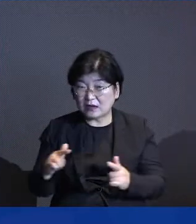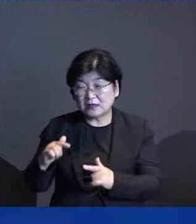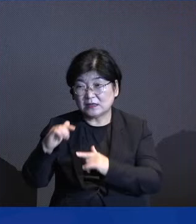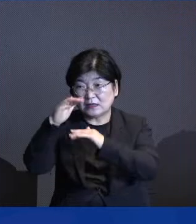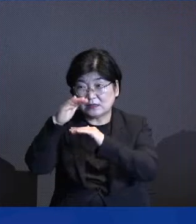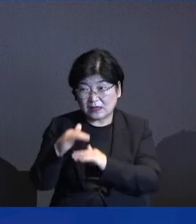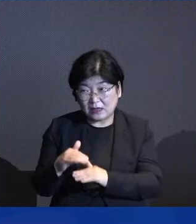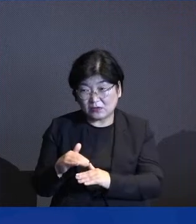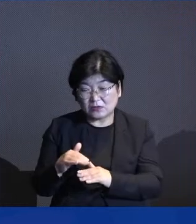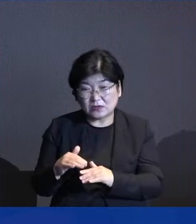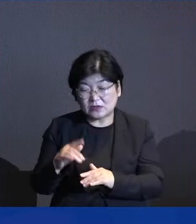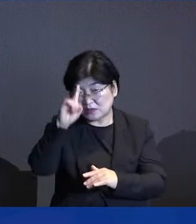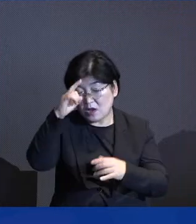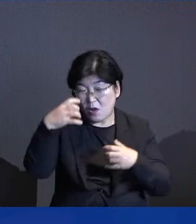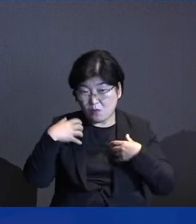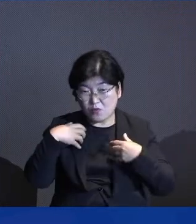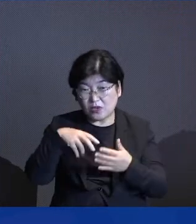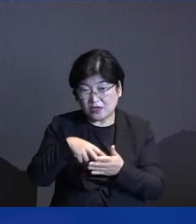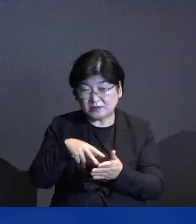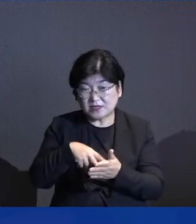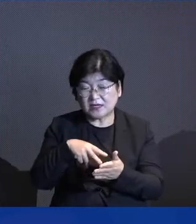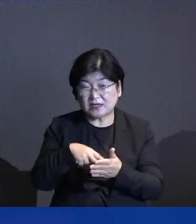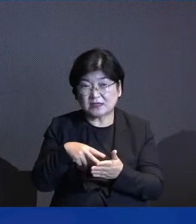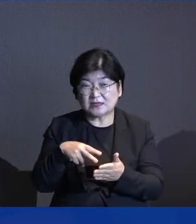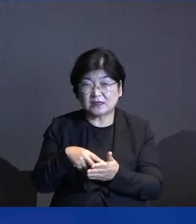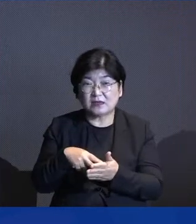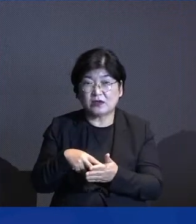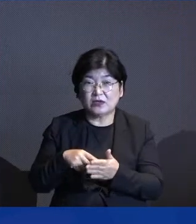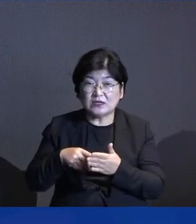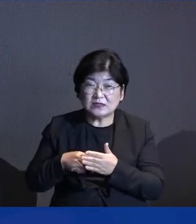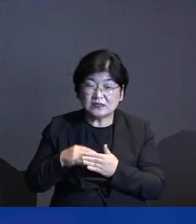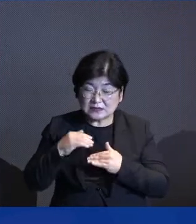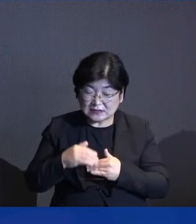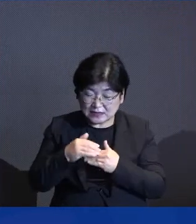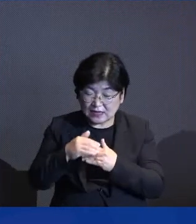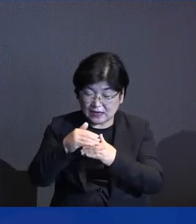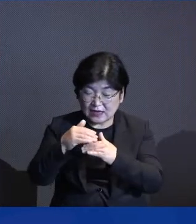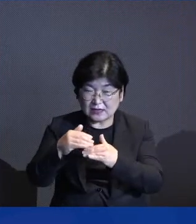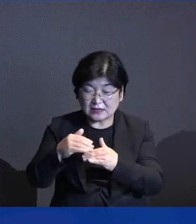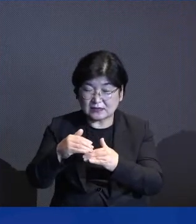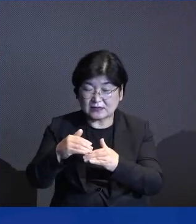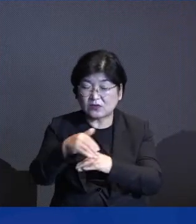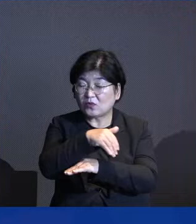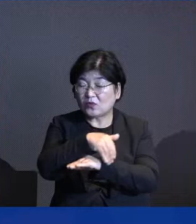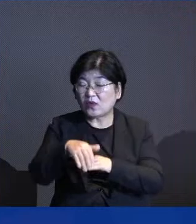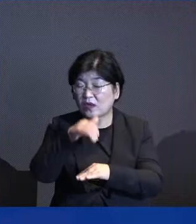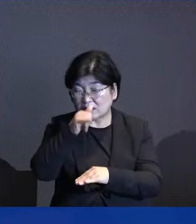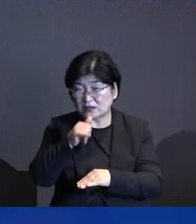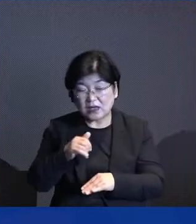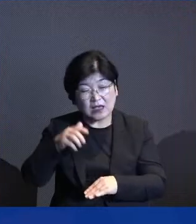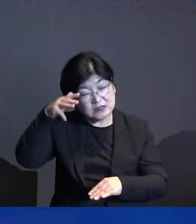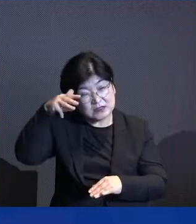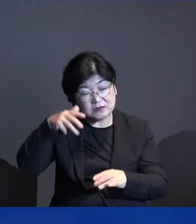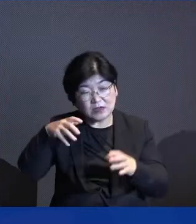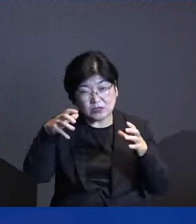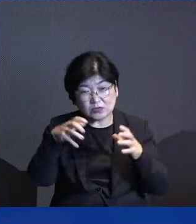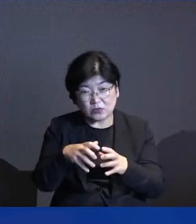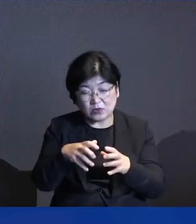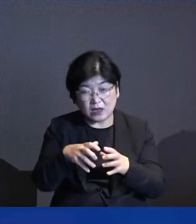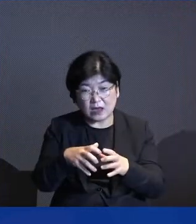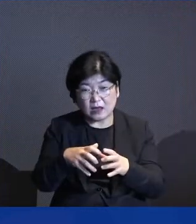symptoms. Now we have fourth comprehensive dementia management plan, and before that,